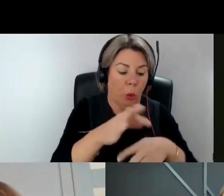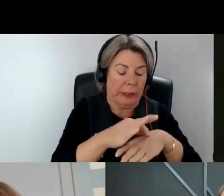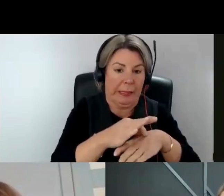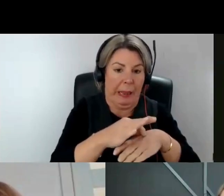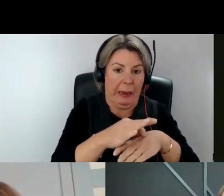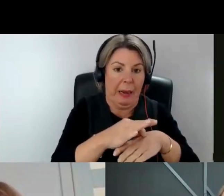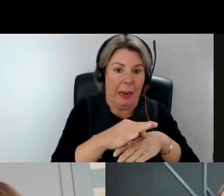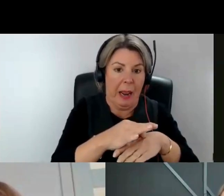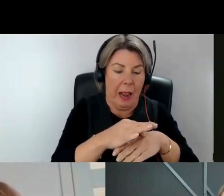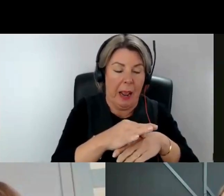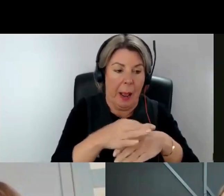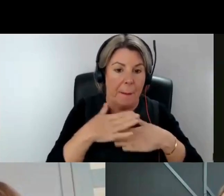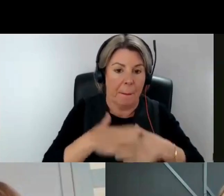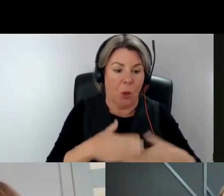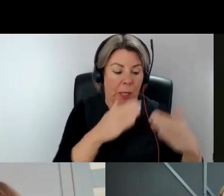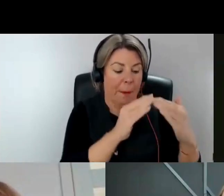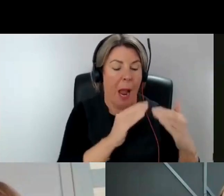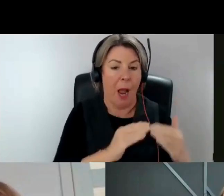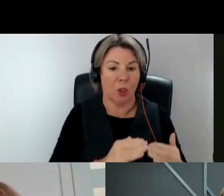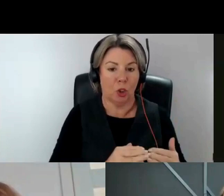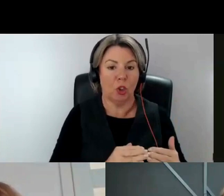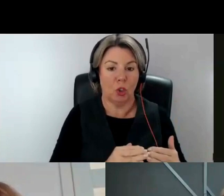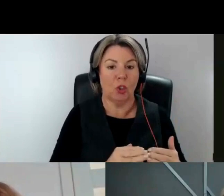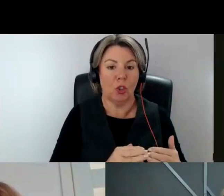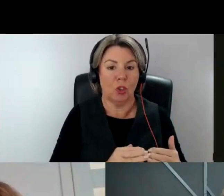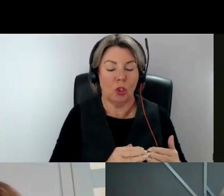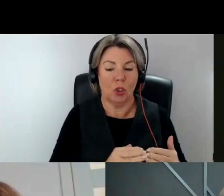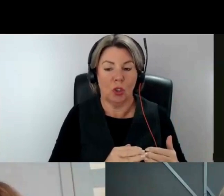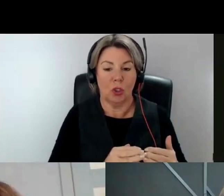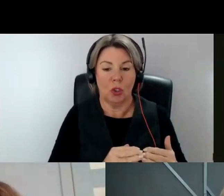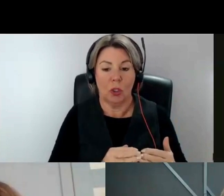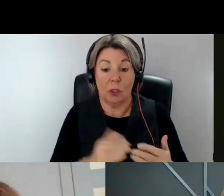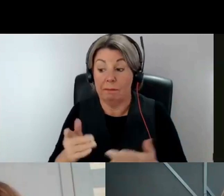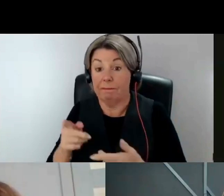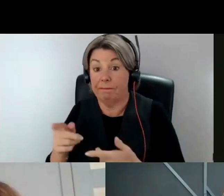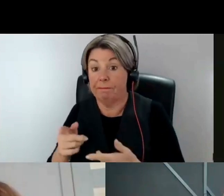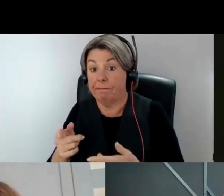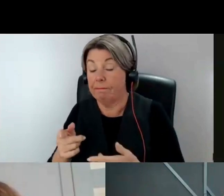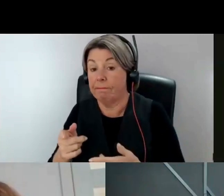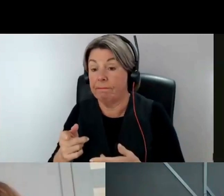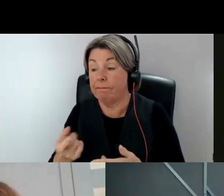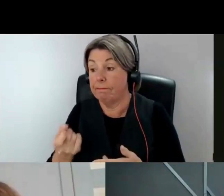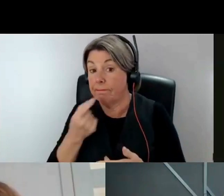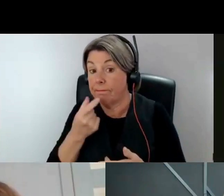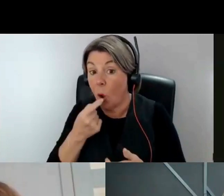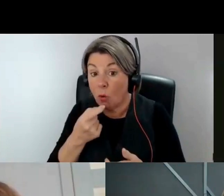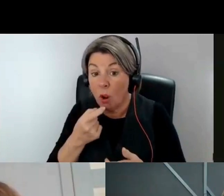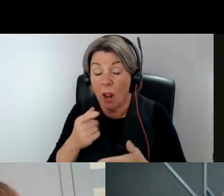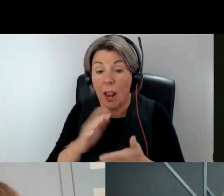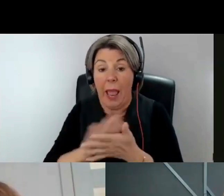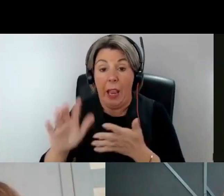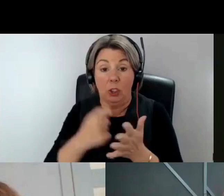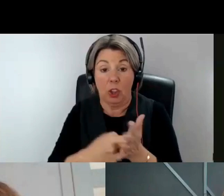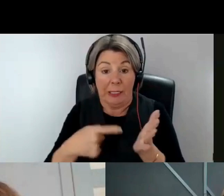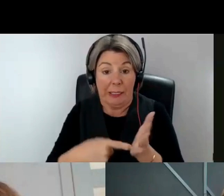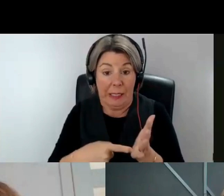it matches what our bodies have produced. There is still a place for some of the oral HRTs, so where the transdermal